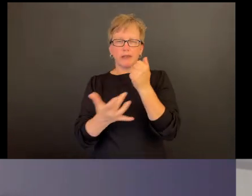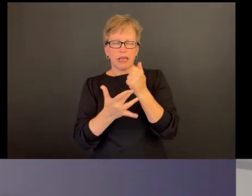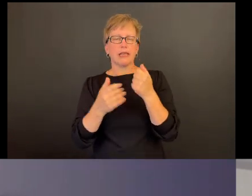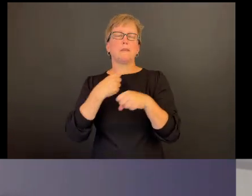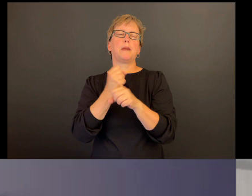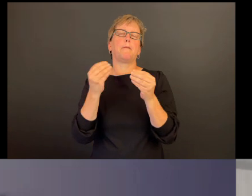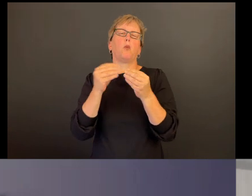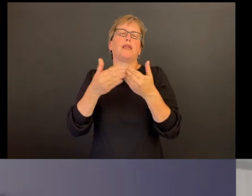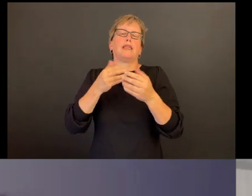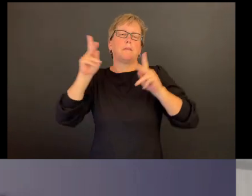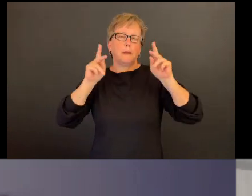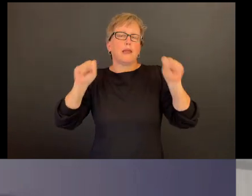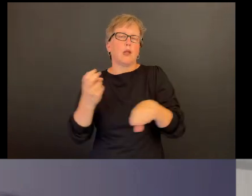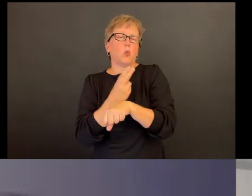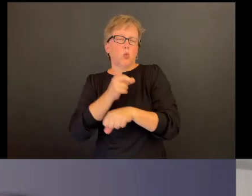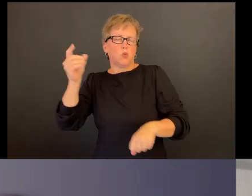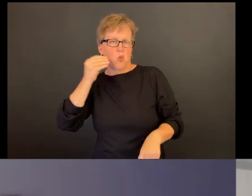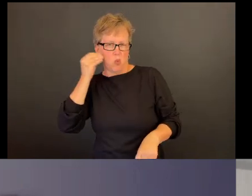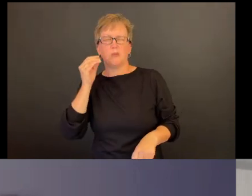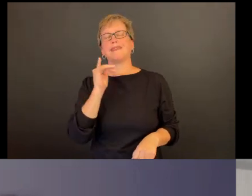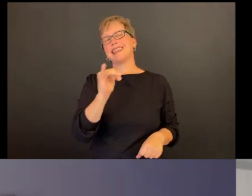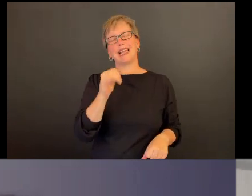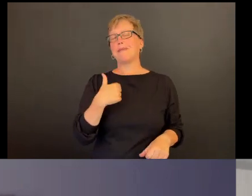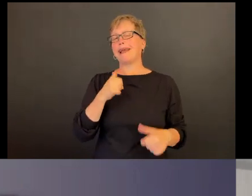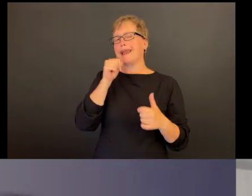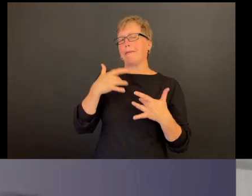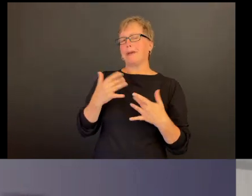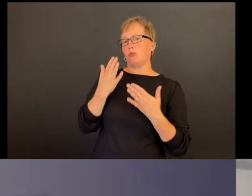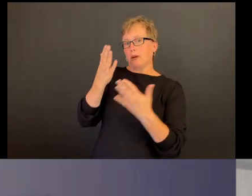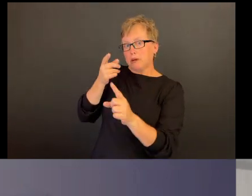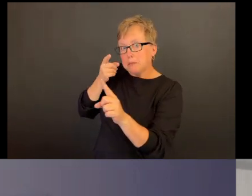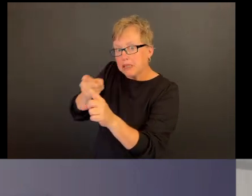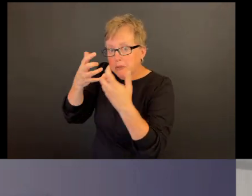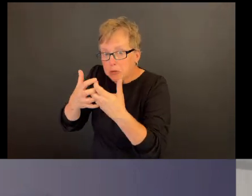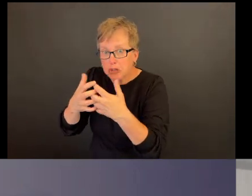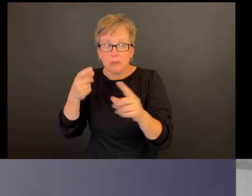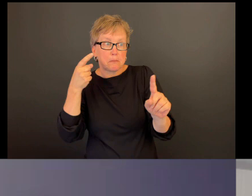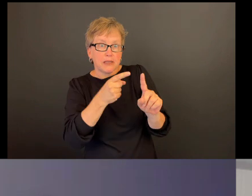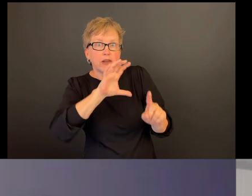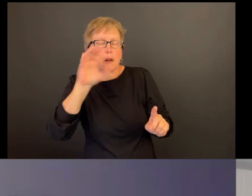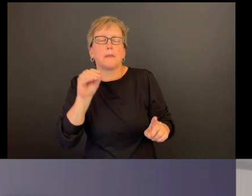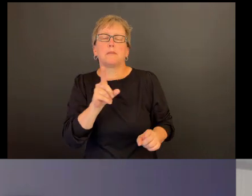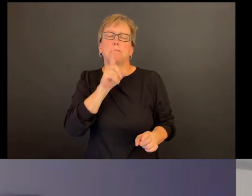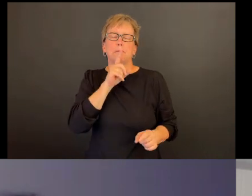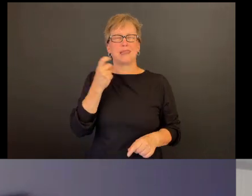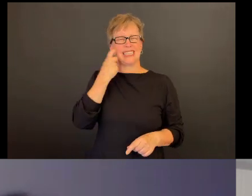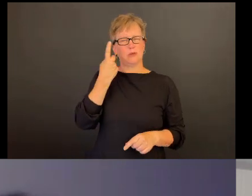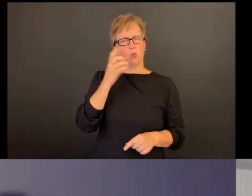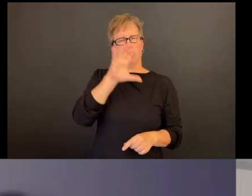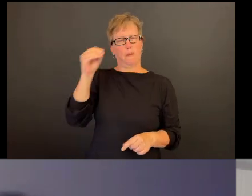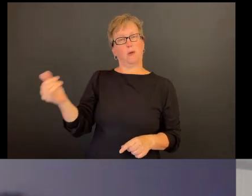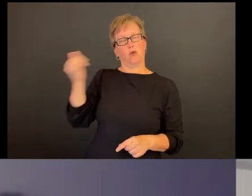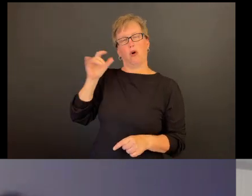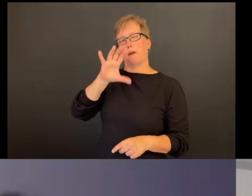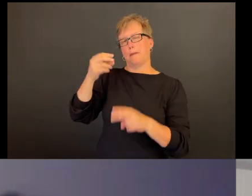inventions and a lot of startup companies for all of this type of equipment to make it more accessible to people in homes. And like you,